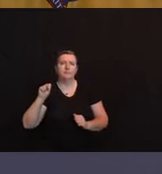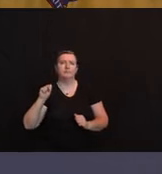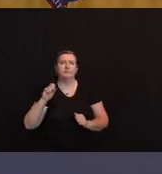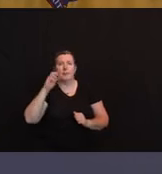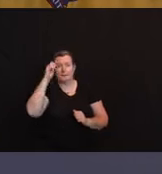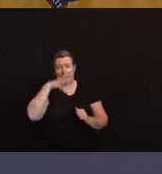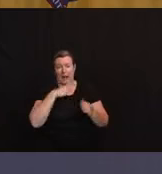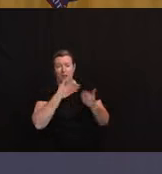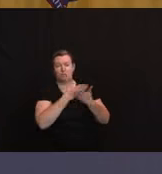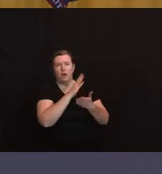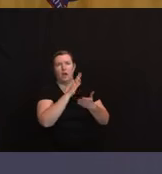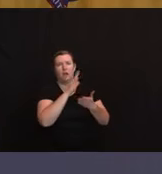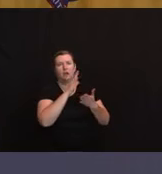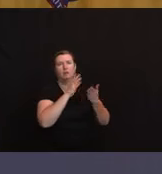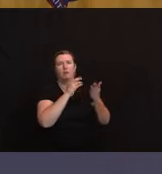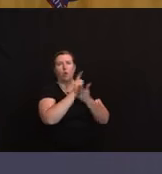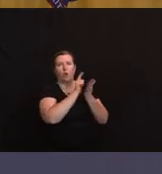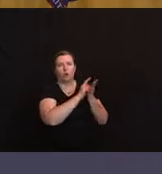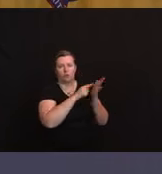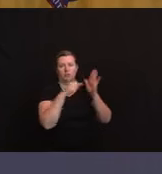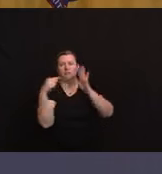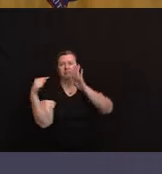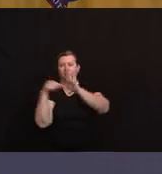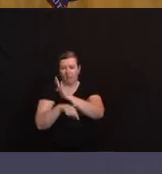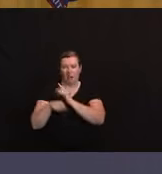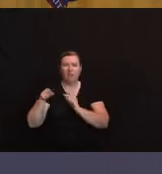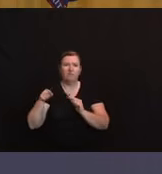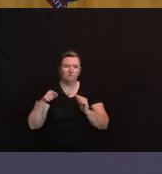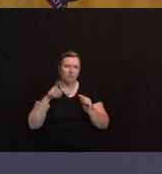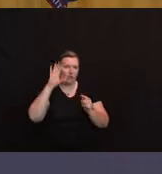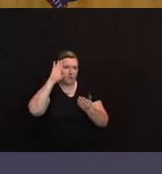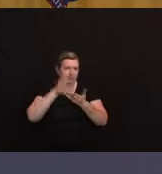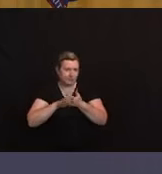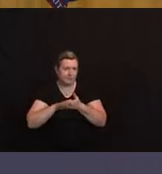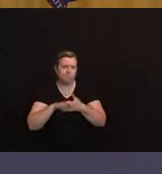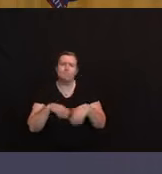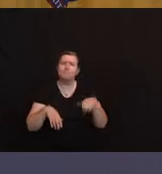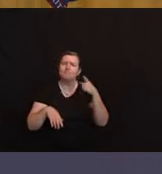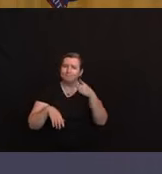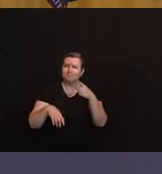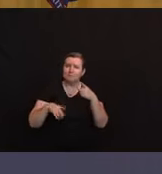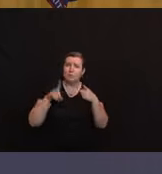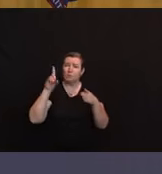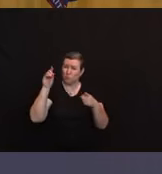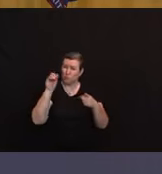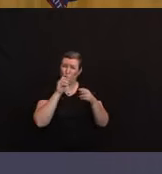Does the state of New Jersey consider the attack on Judge Salas's home terrorism?